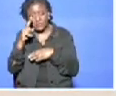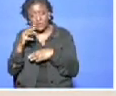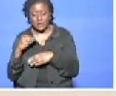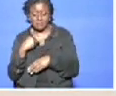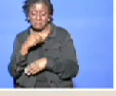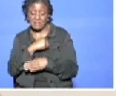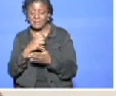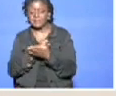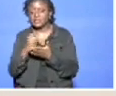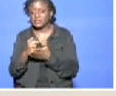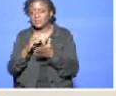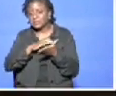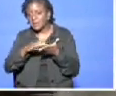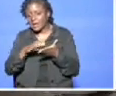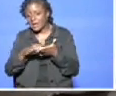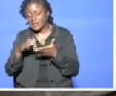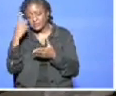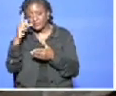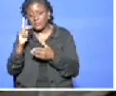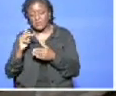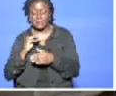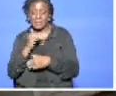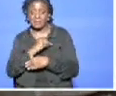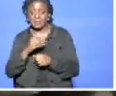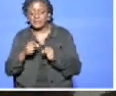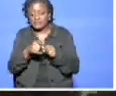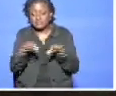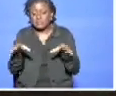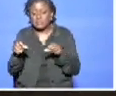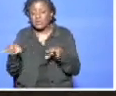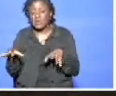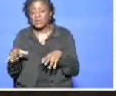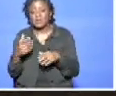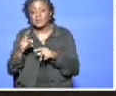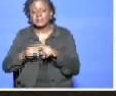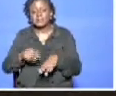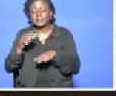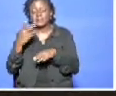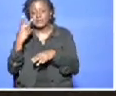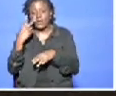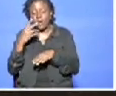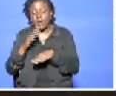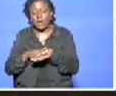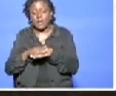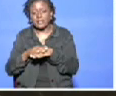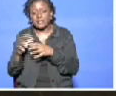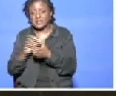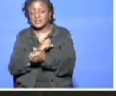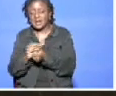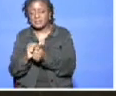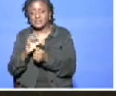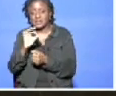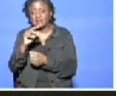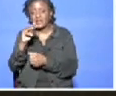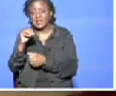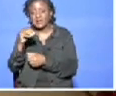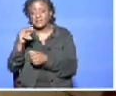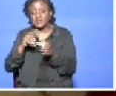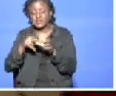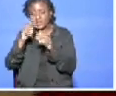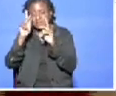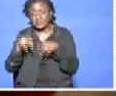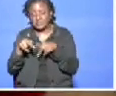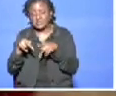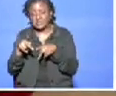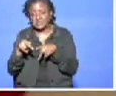party members strewn all about. Now, based on the damage, FNM Chairman Carl Kummer is convinced some heavy-duty equipment